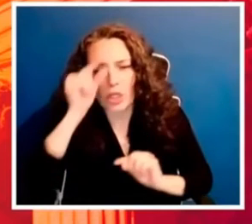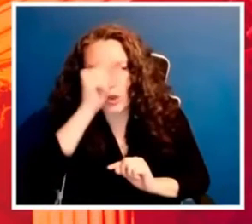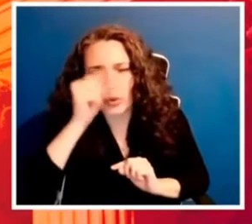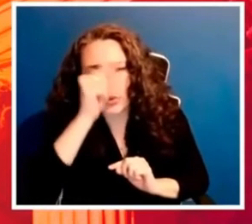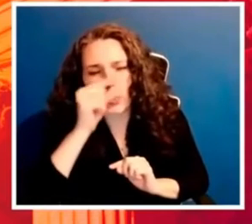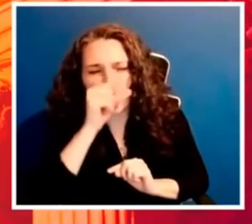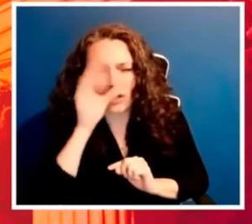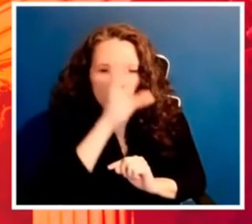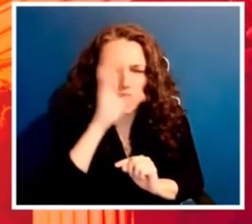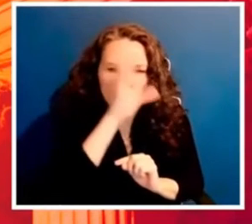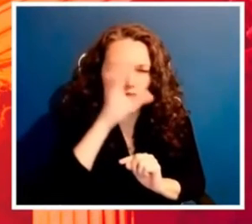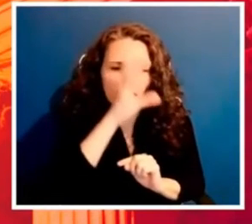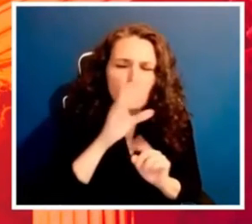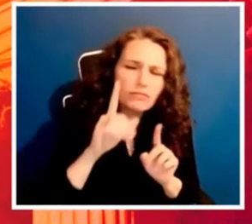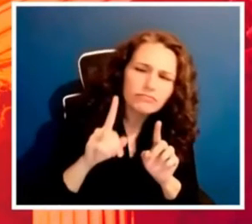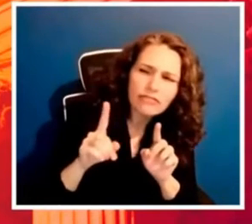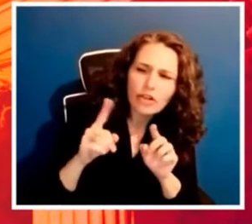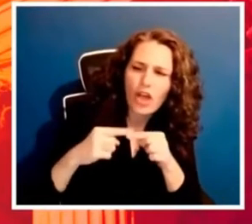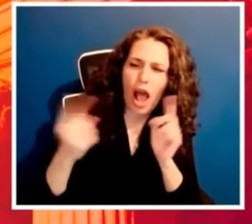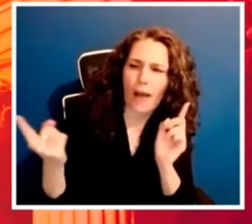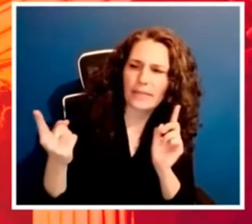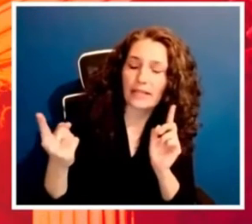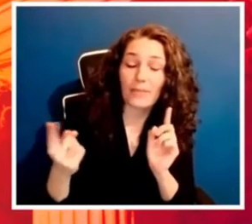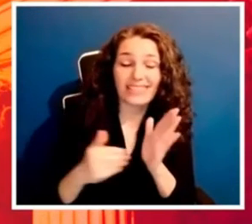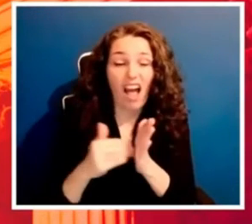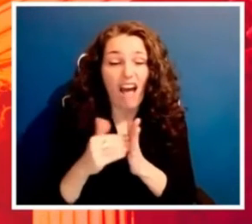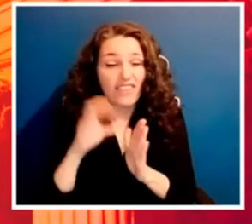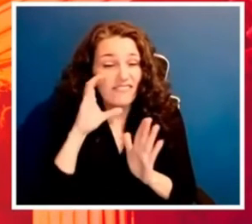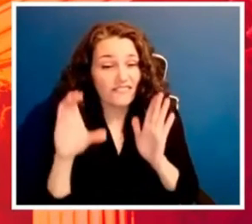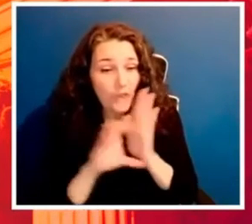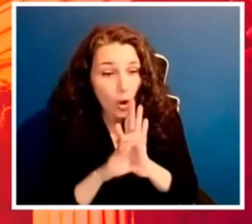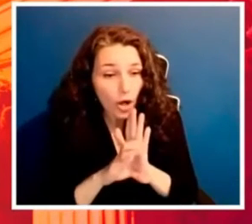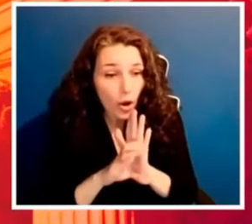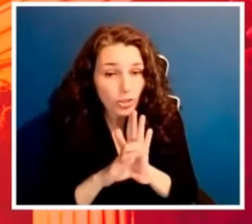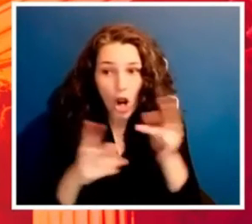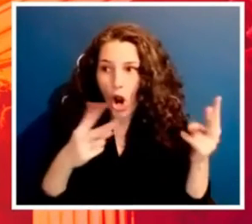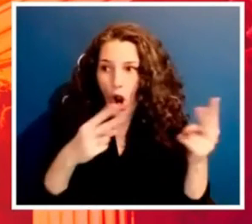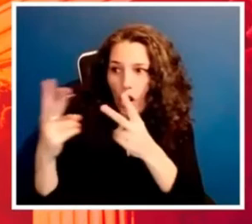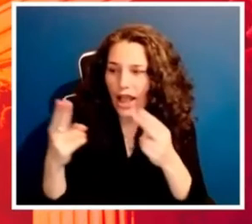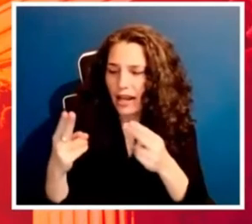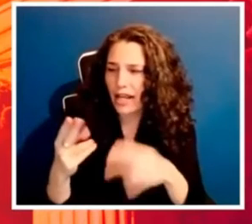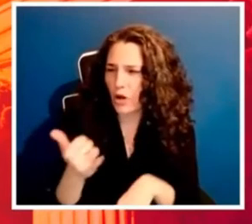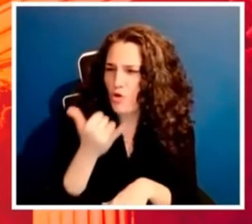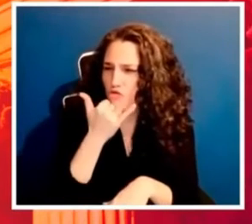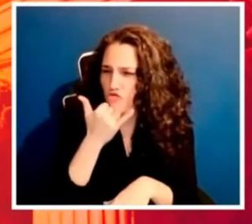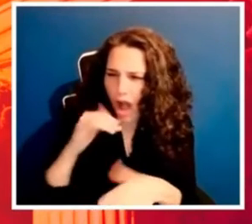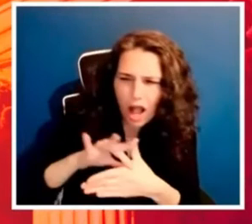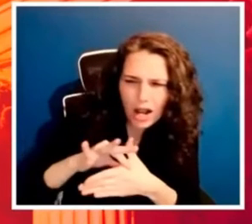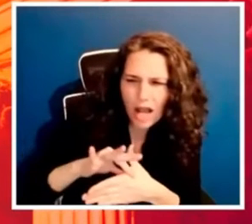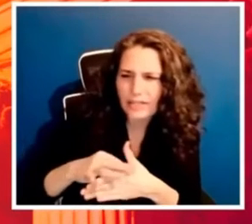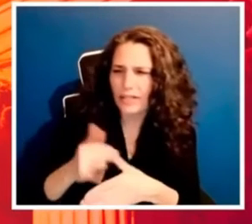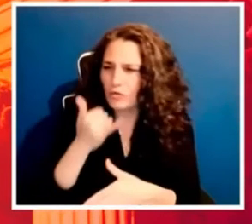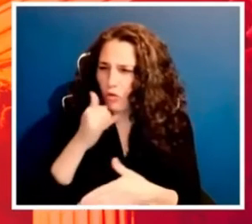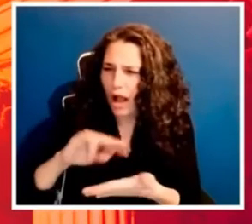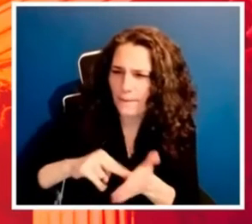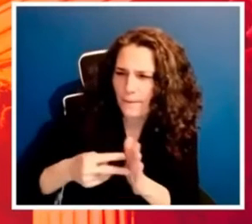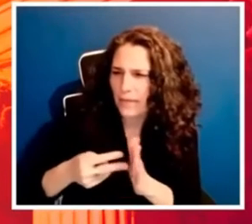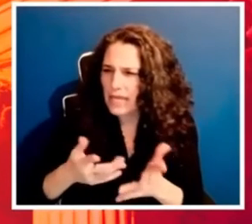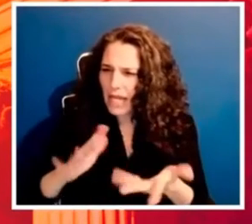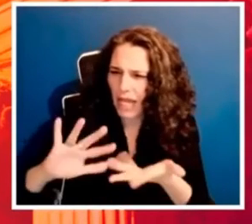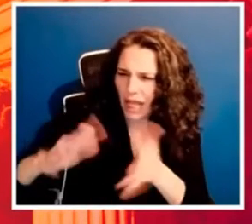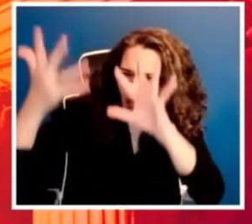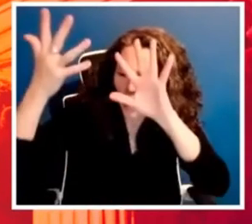website, because photos are often taken out of context or edited to make something appear real that isn't. You can